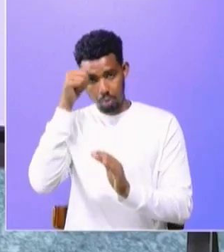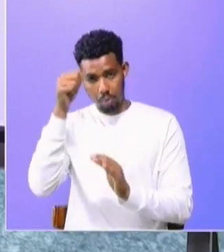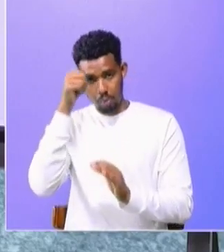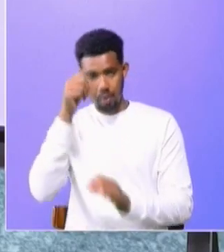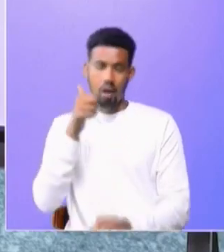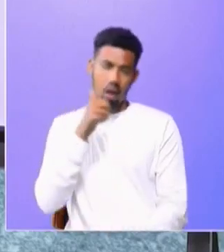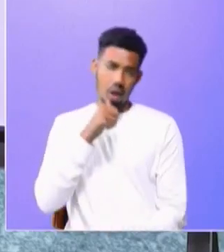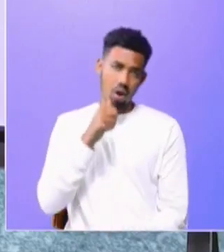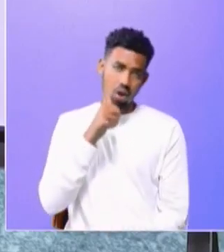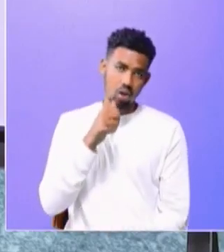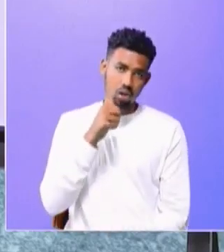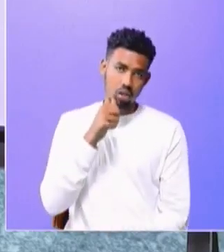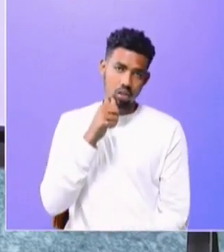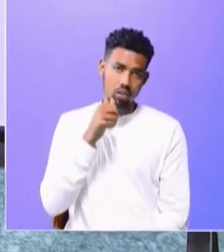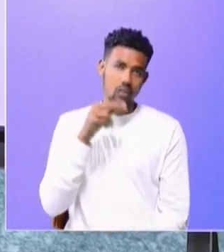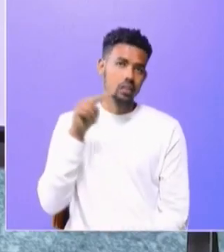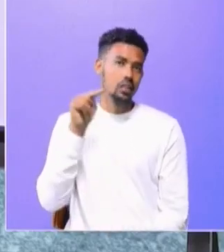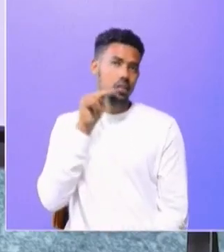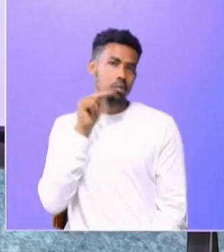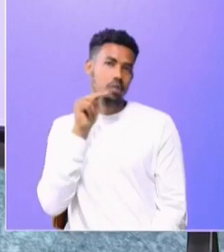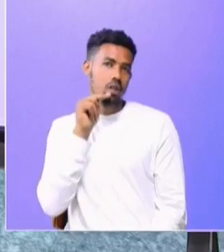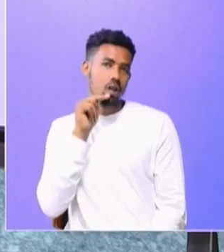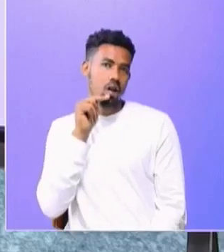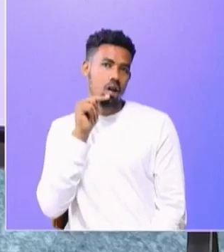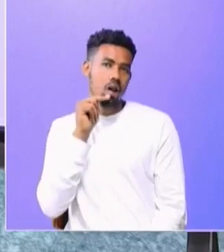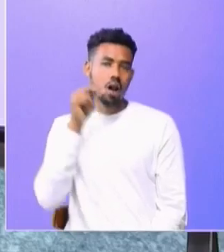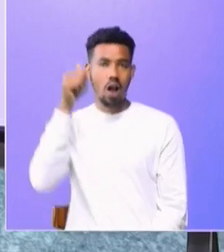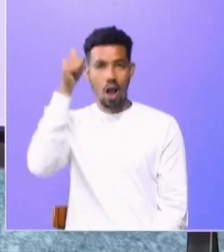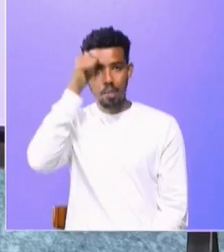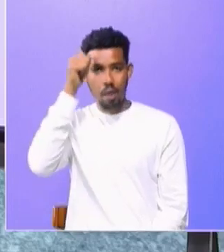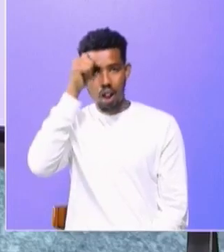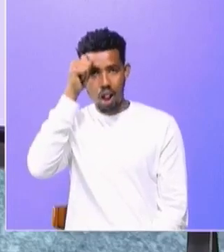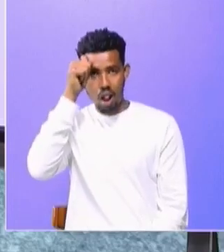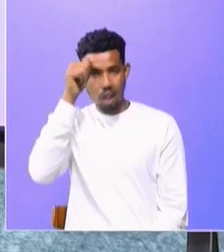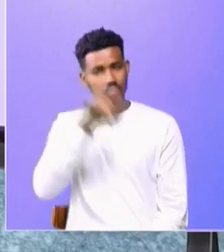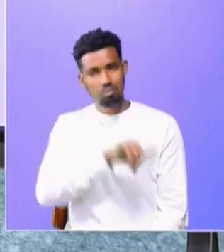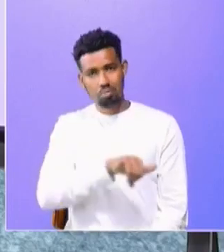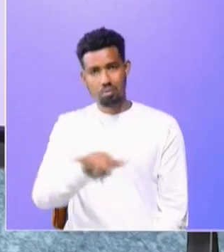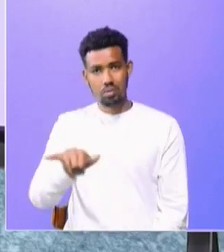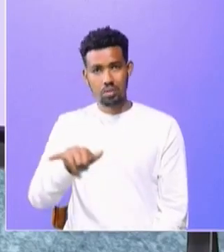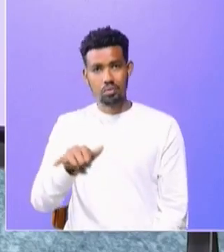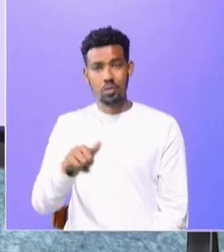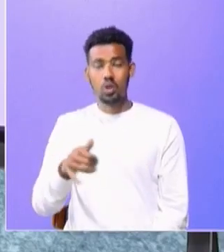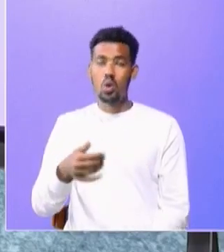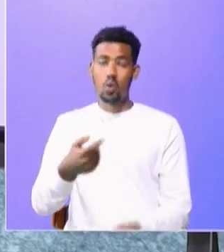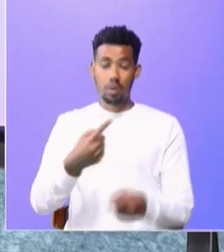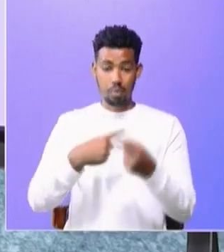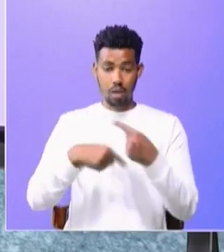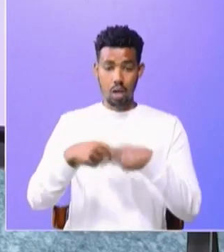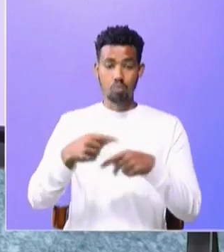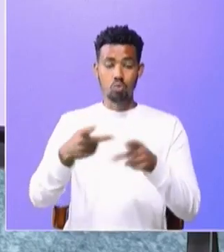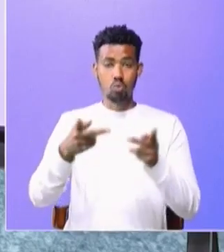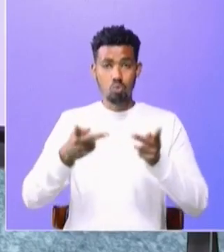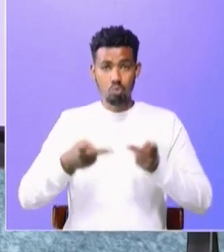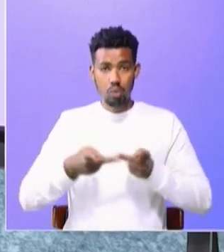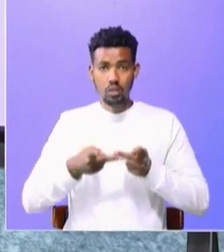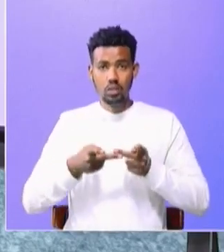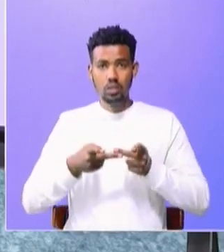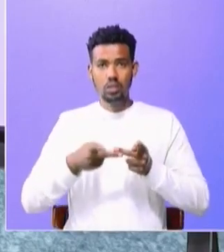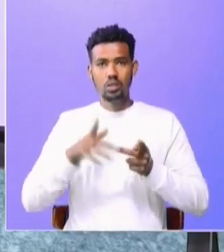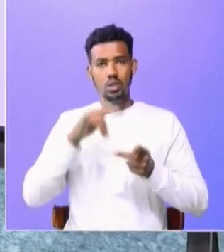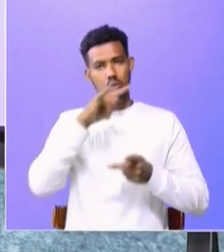girl, Nabila, Abel, and whatever. When we come to place, Bole, Arat